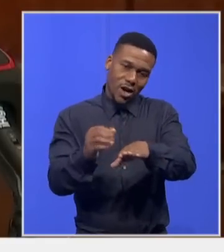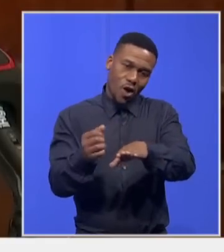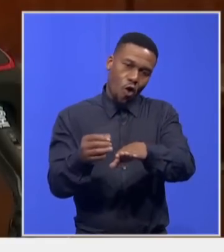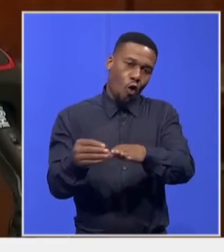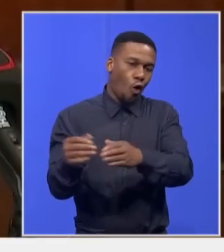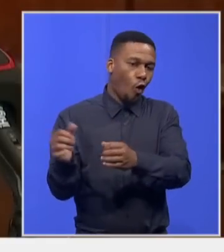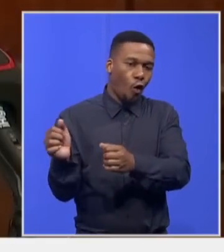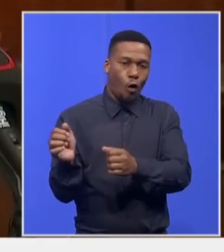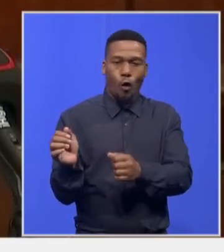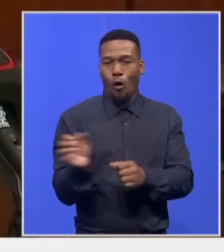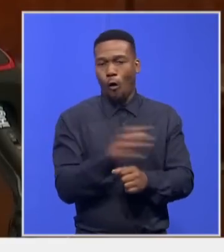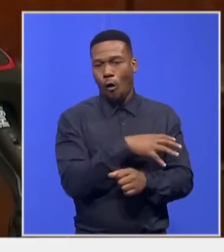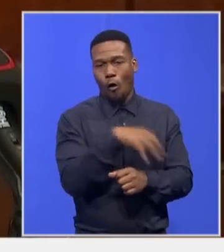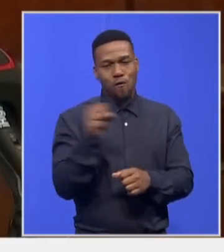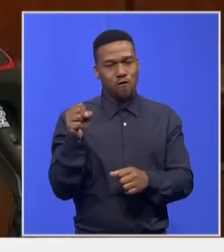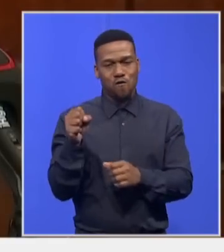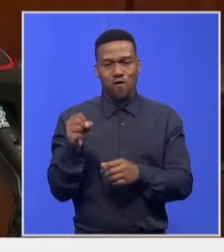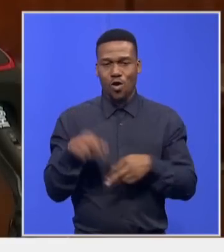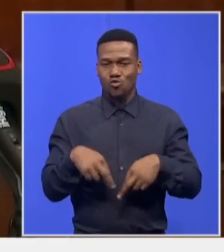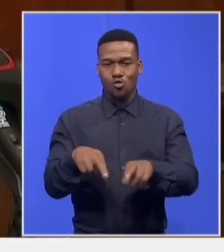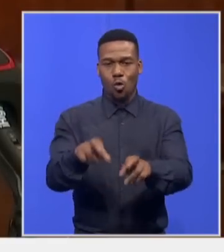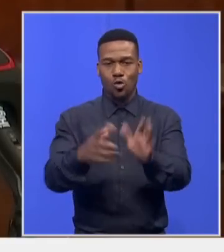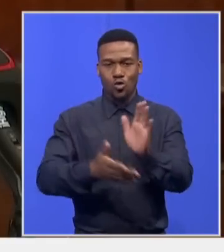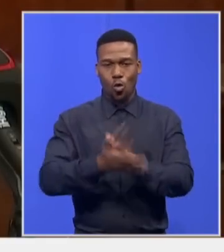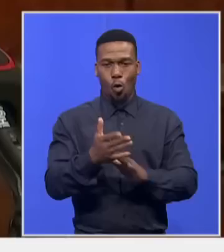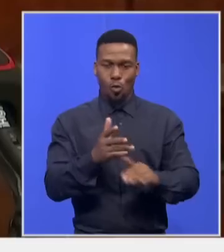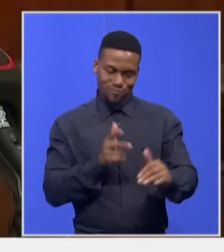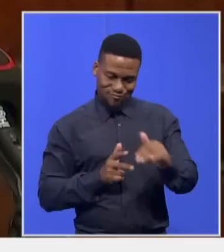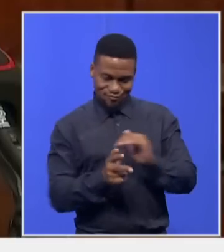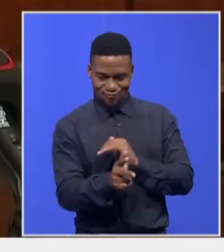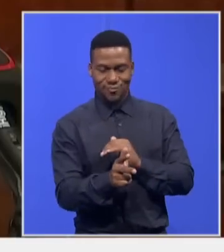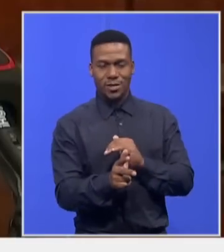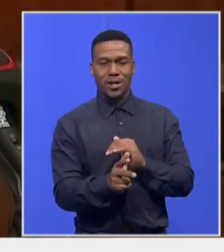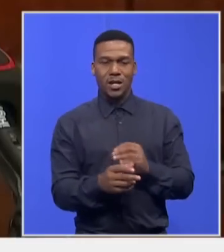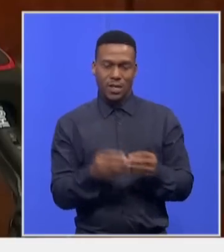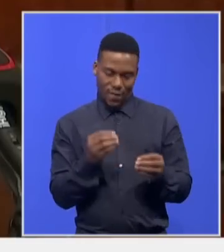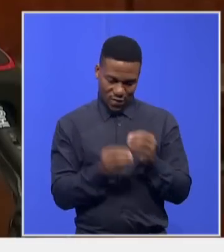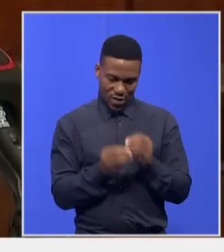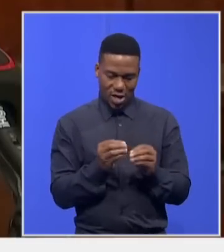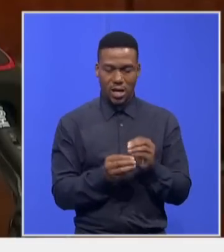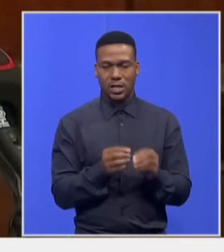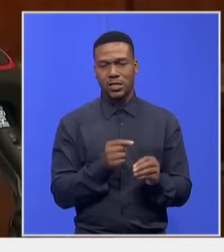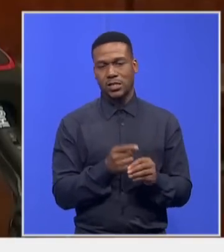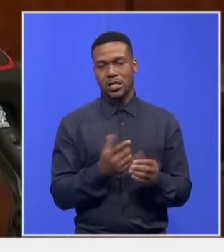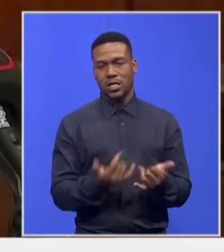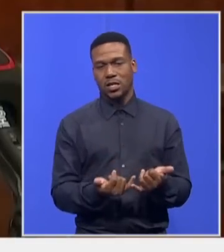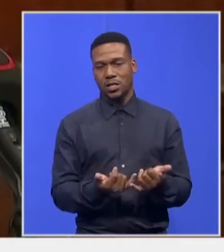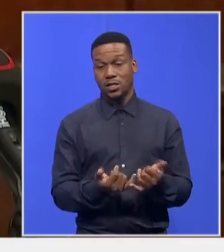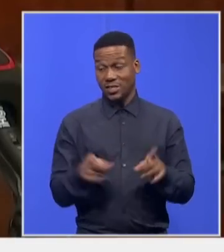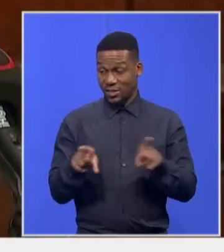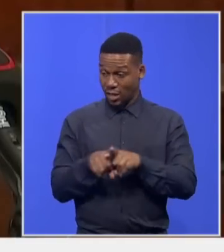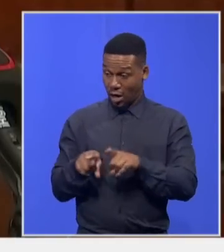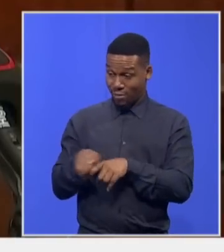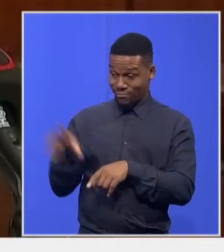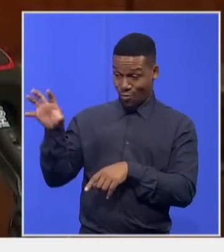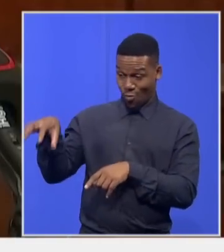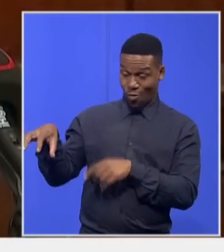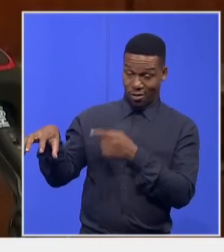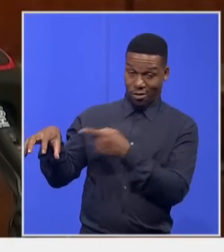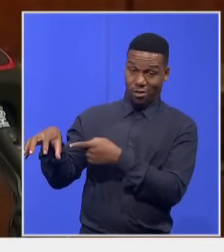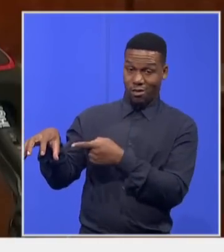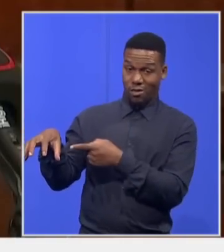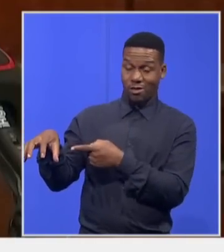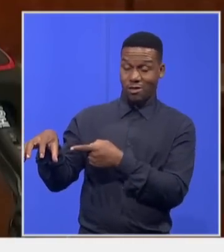on the road, it's now in the garage. And then it reduces that unit, our performance of the